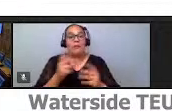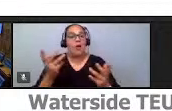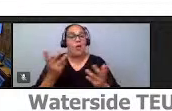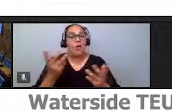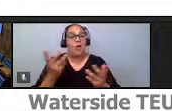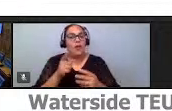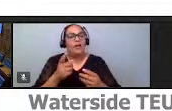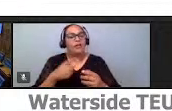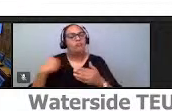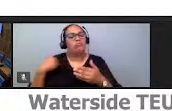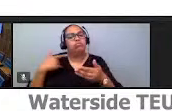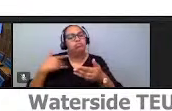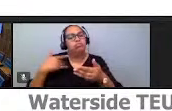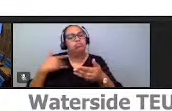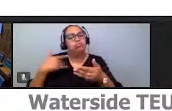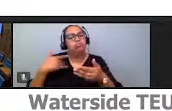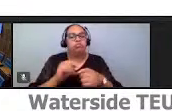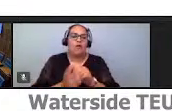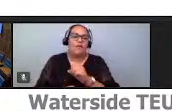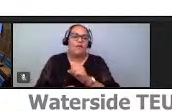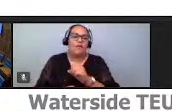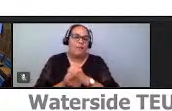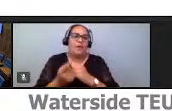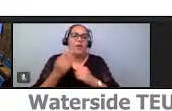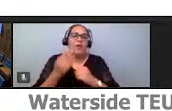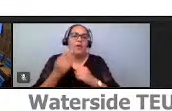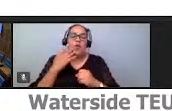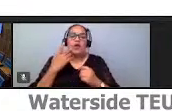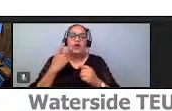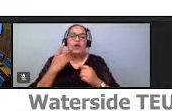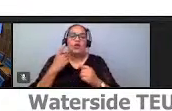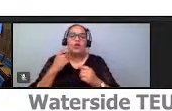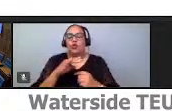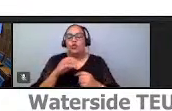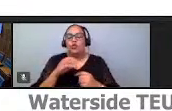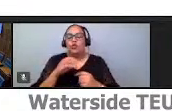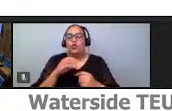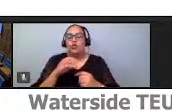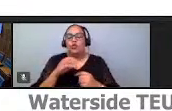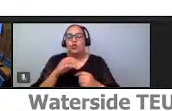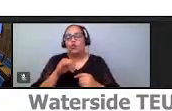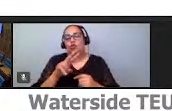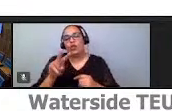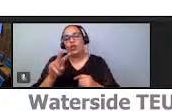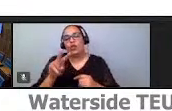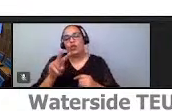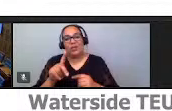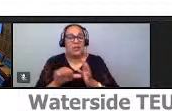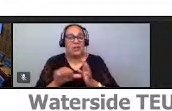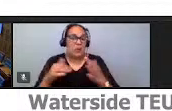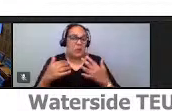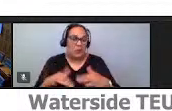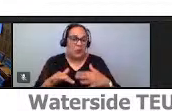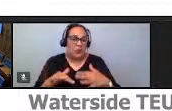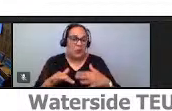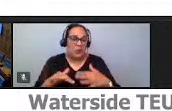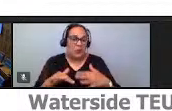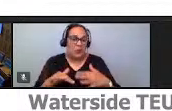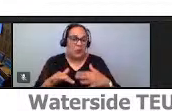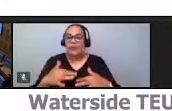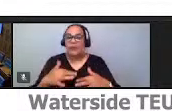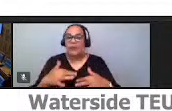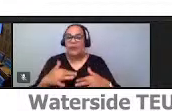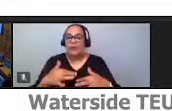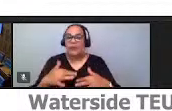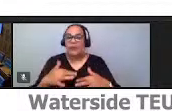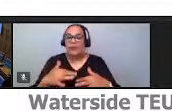gain on since Co since uh SE June 2020 so it's a vital vital leg and it's incredible to see now we can